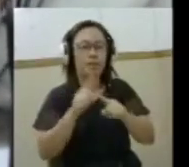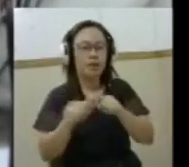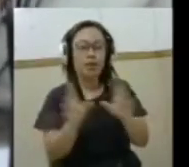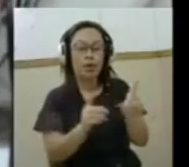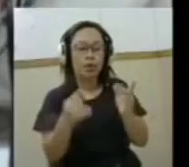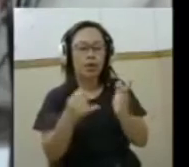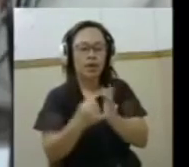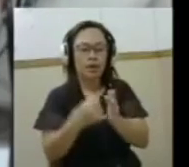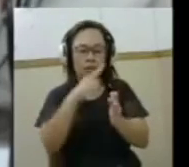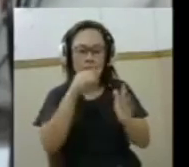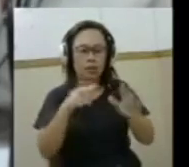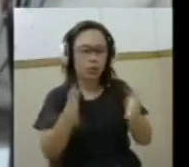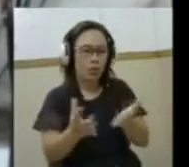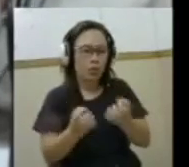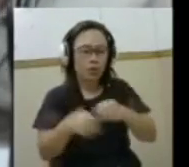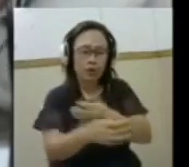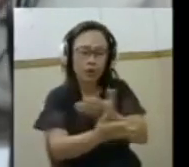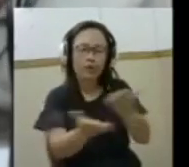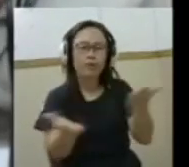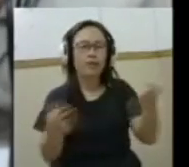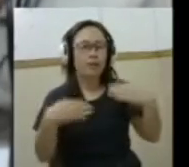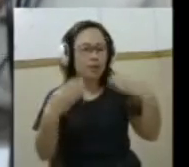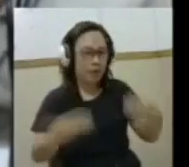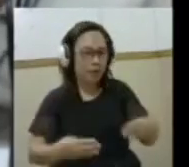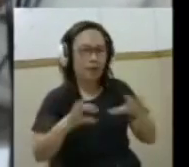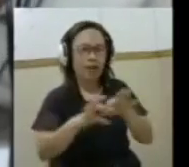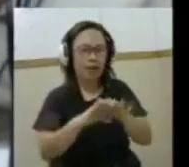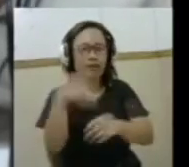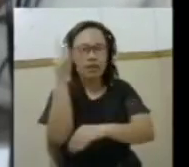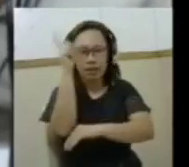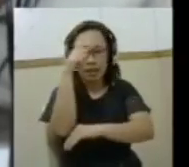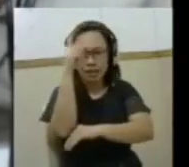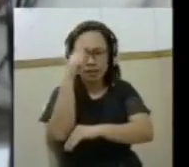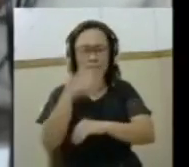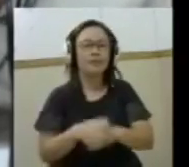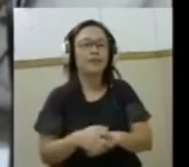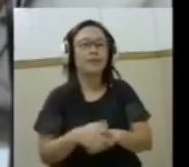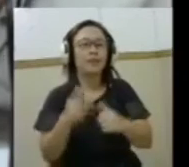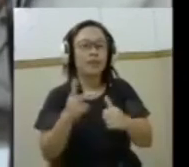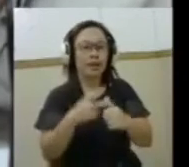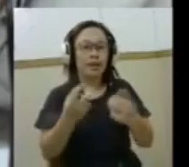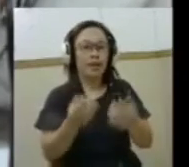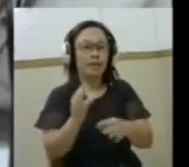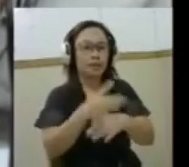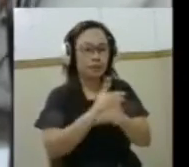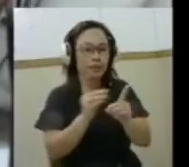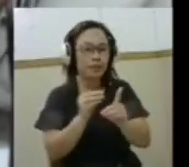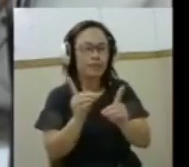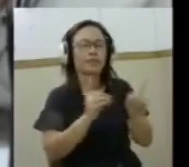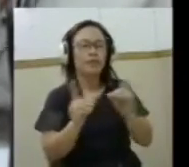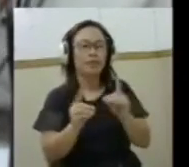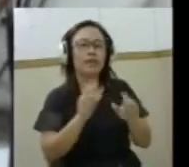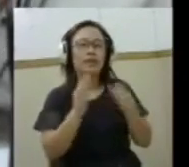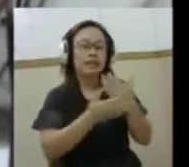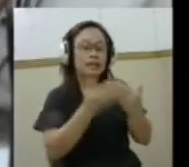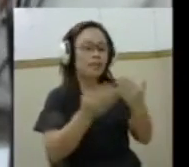doing it because you want to contribute to the body of knowledge. Yes, exactly, Mama. And third, conduct researches that are simple,